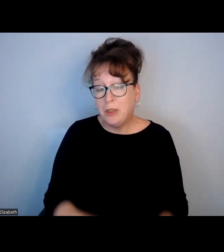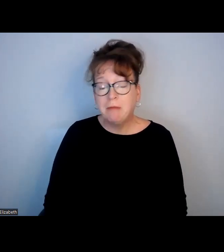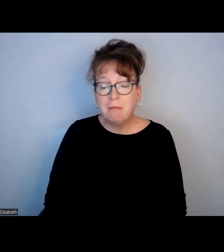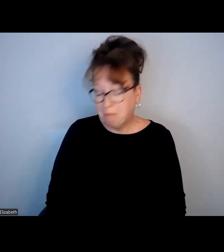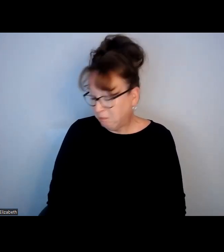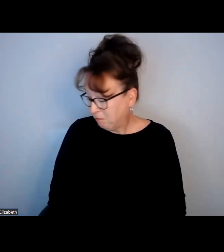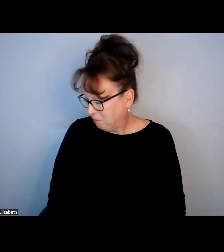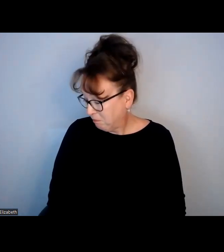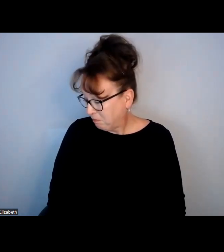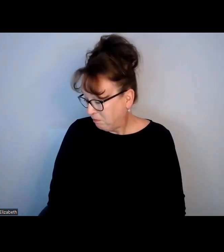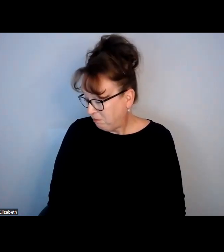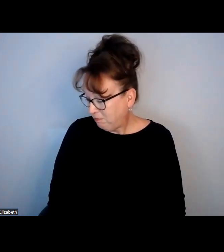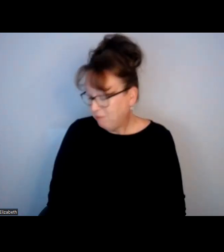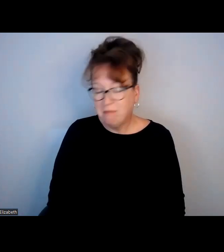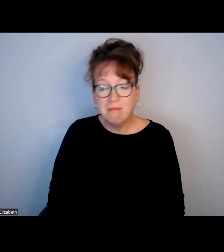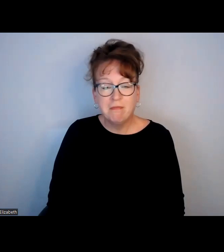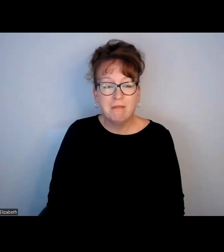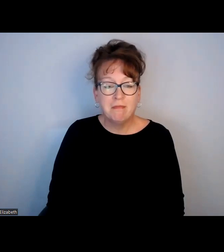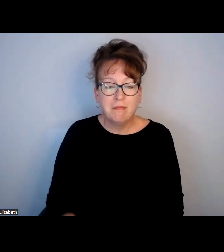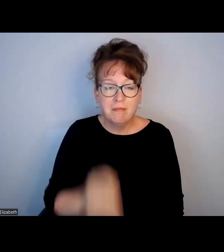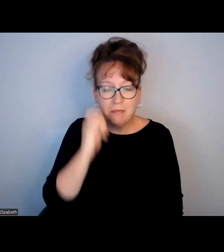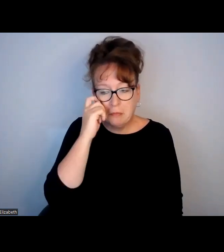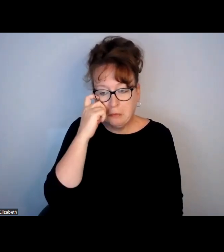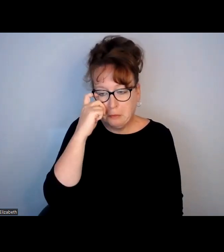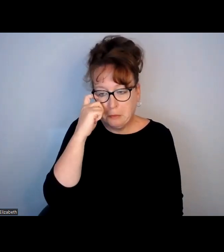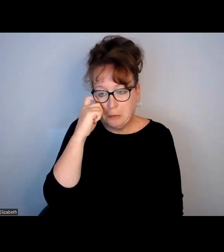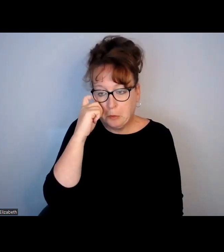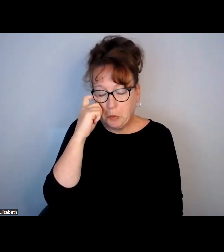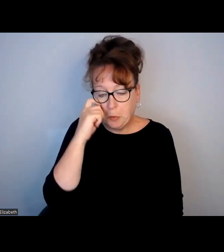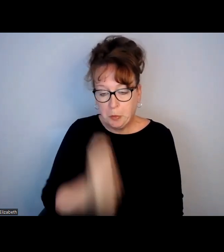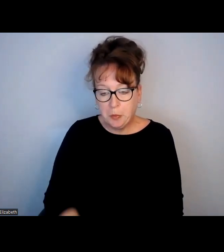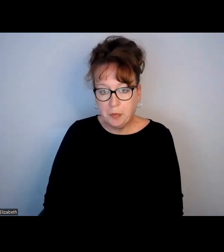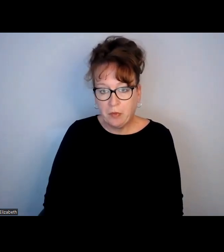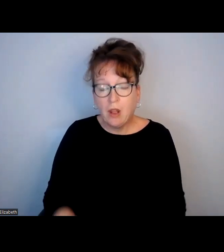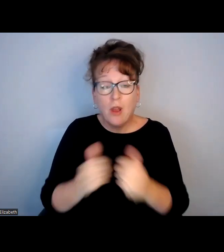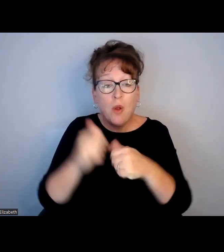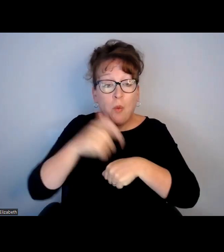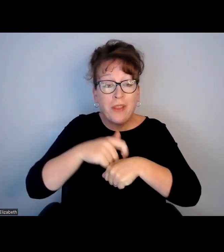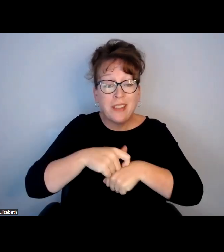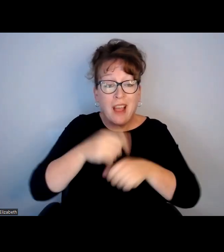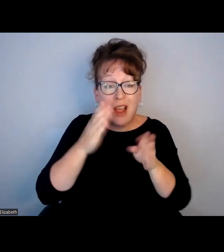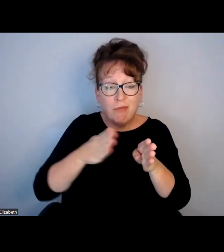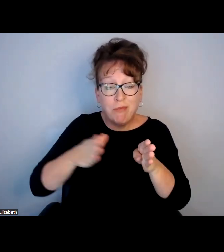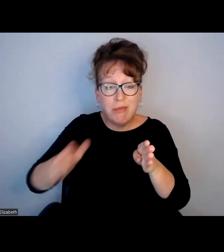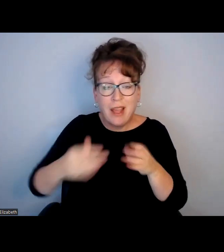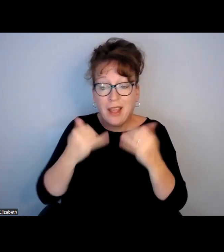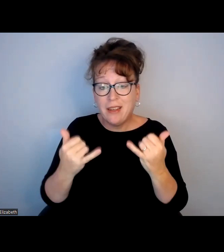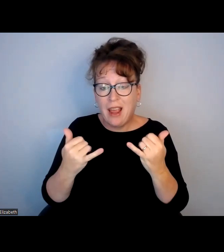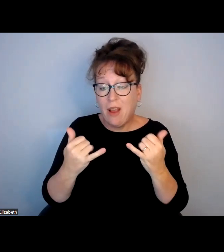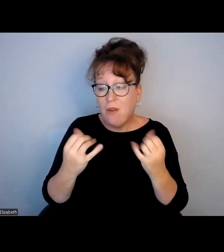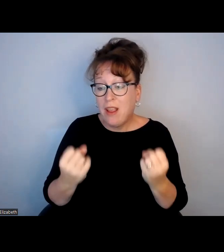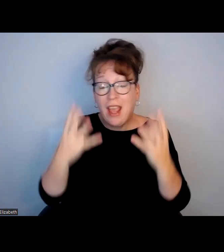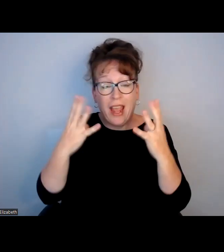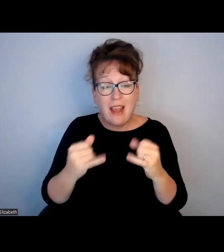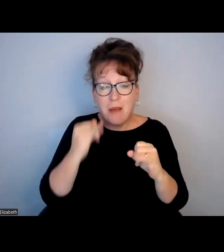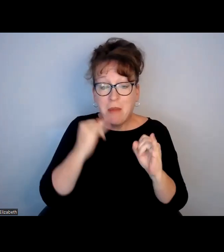not with the compressed time frame that we're operating under, the number of individuals that are involved